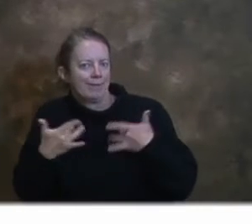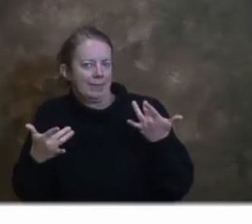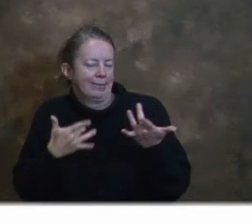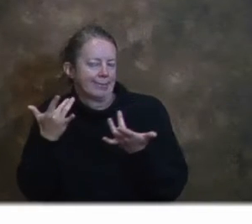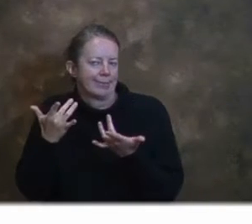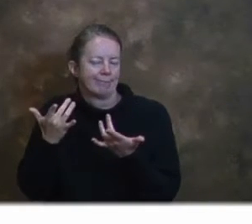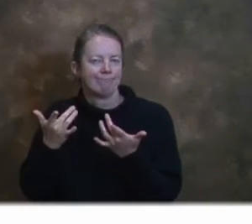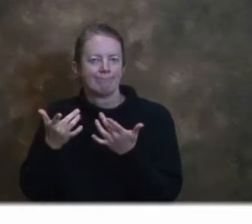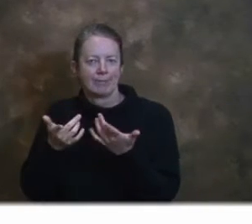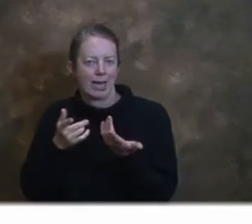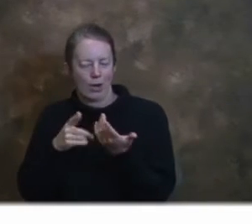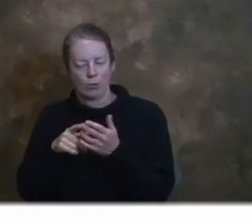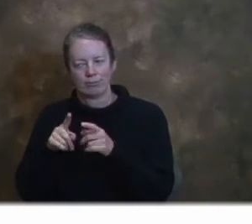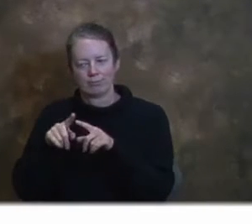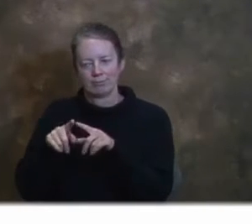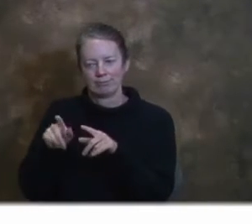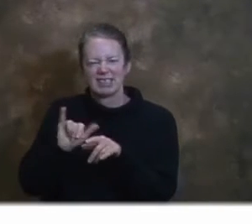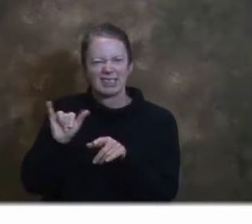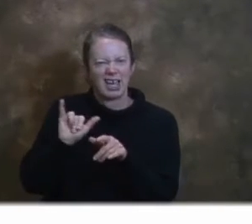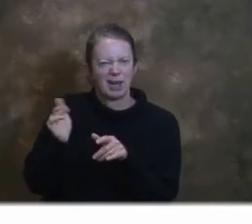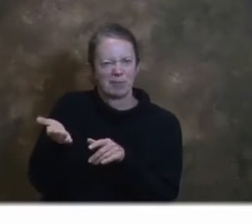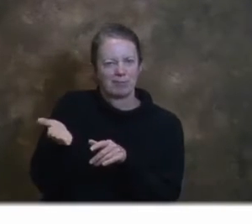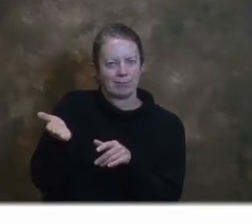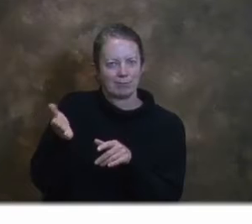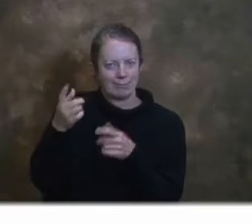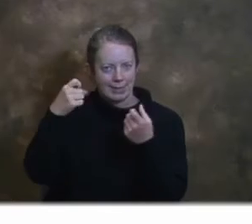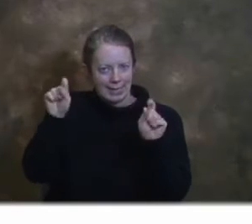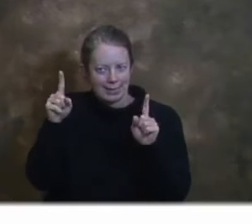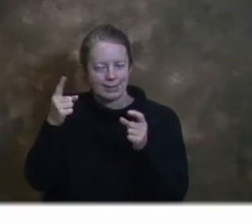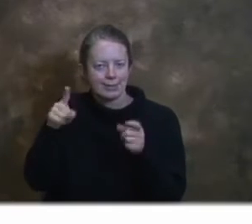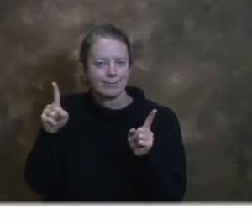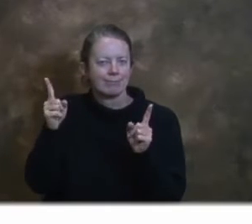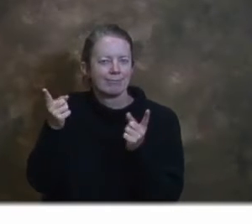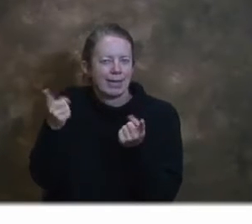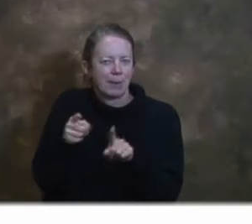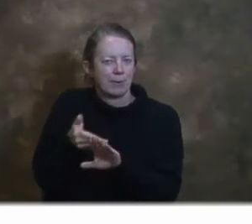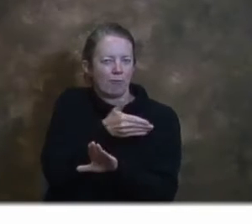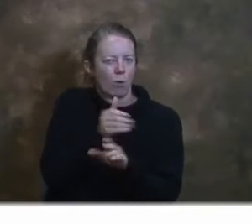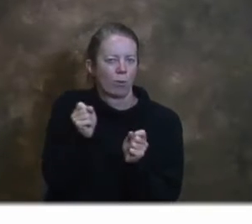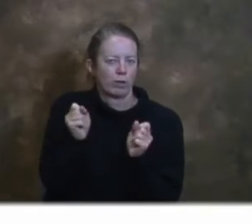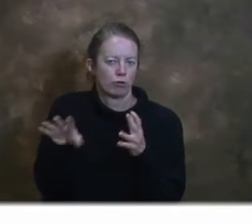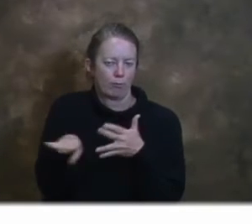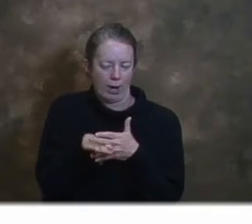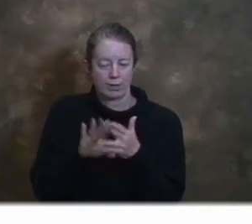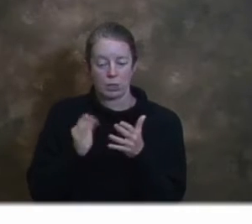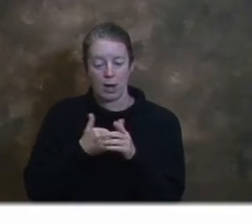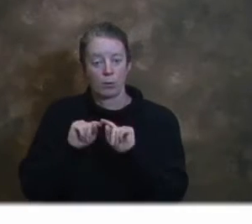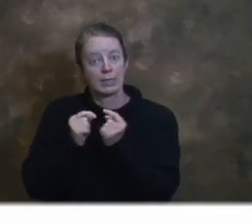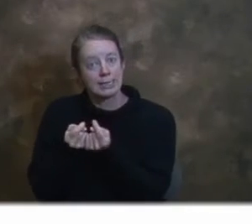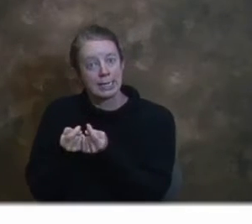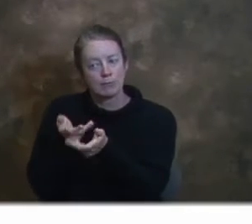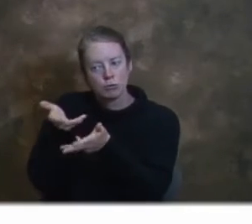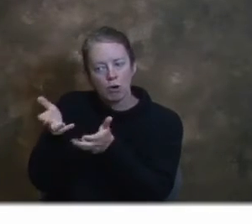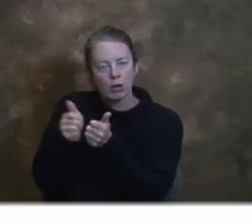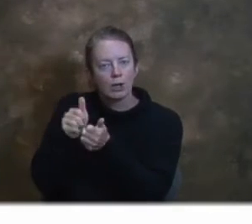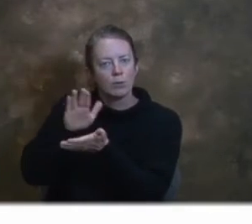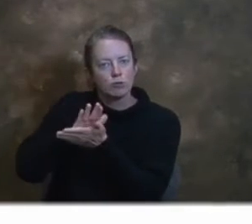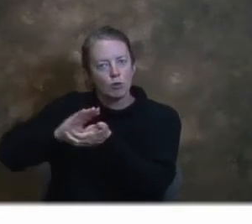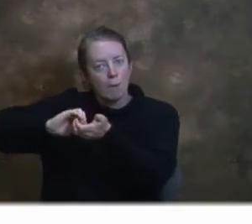that we had before the winter break. And our team will be engaging with school partners in the coming days